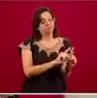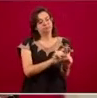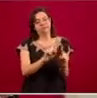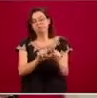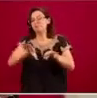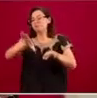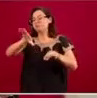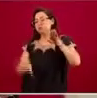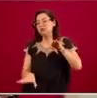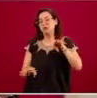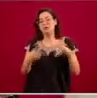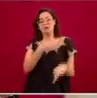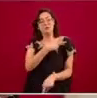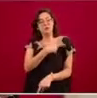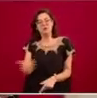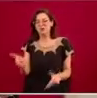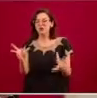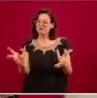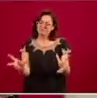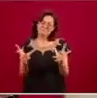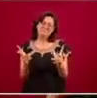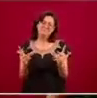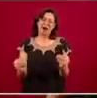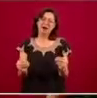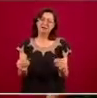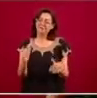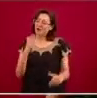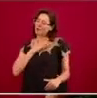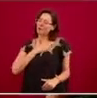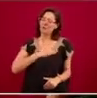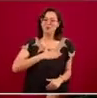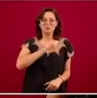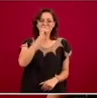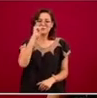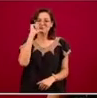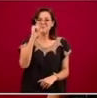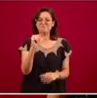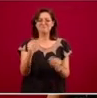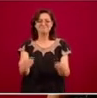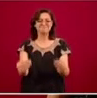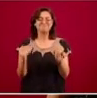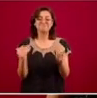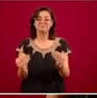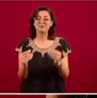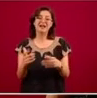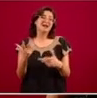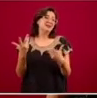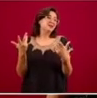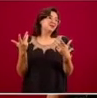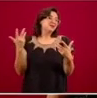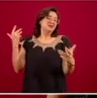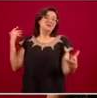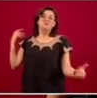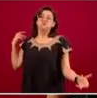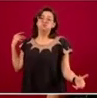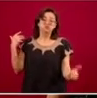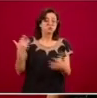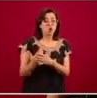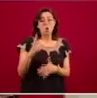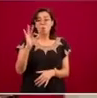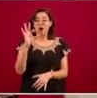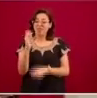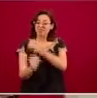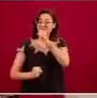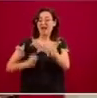has an extremely unequal distribution of wealth. There is an enormous social and economic injustice in